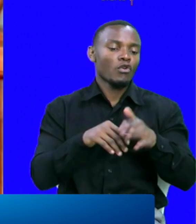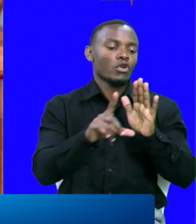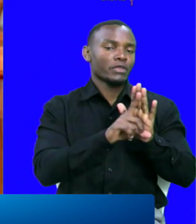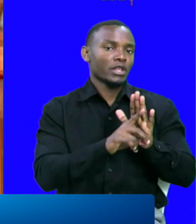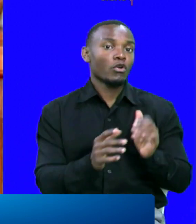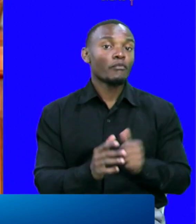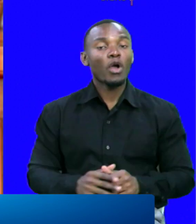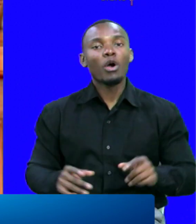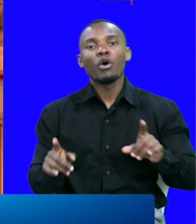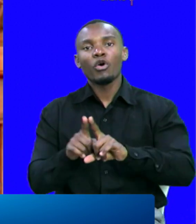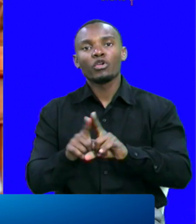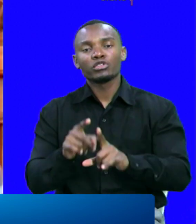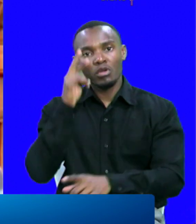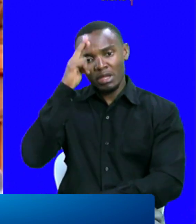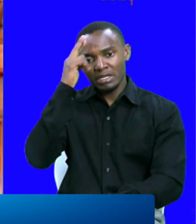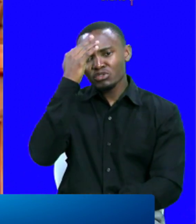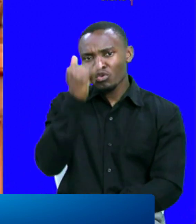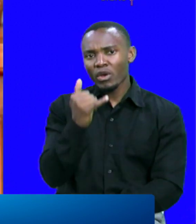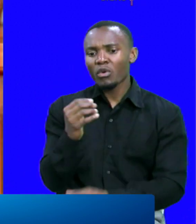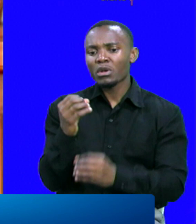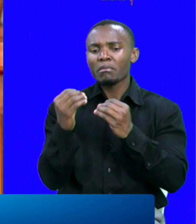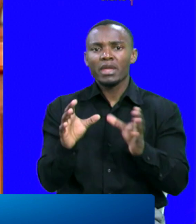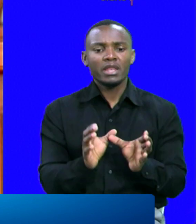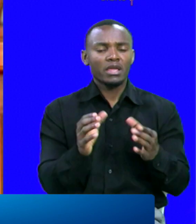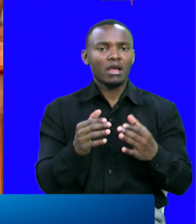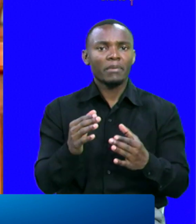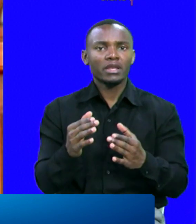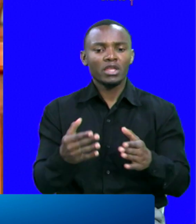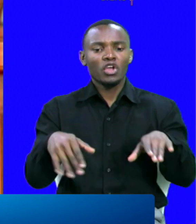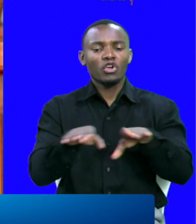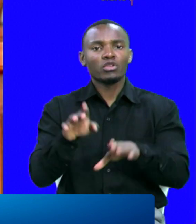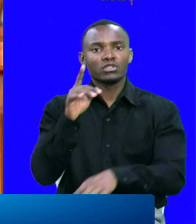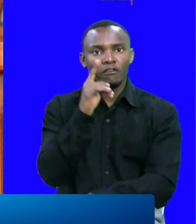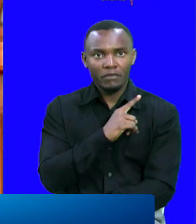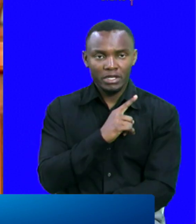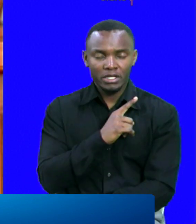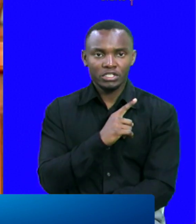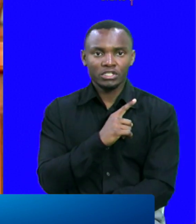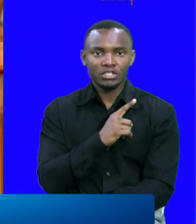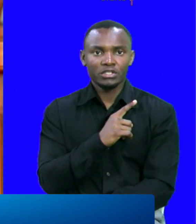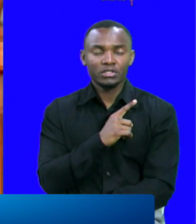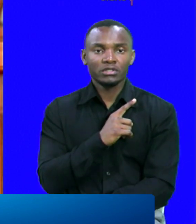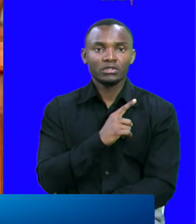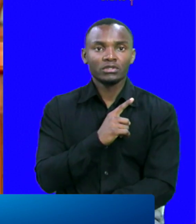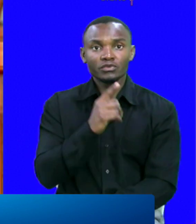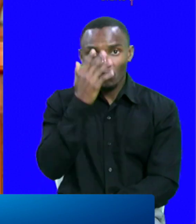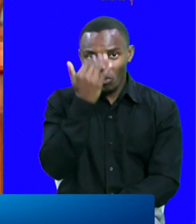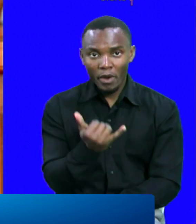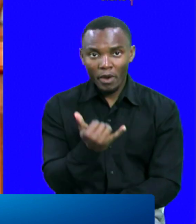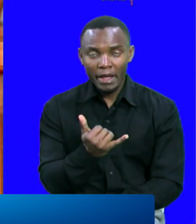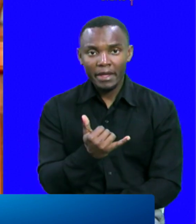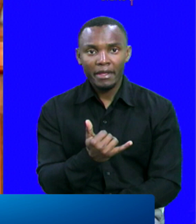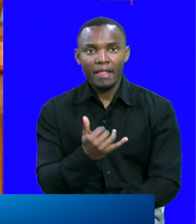by opening importation. The others, everybody refusing to work in accordance with the law. In